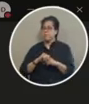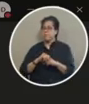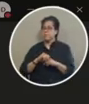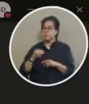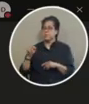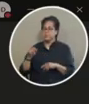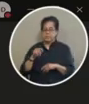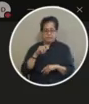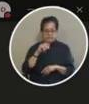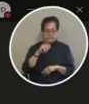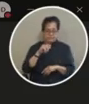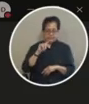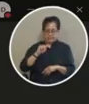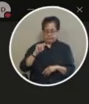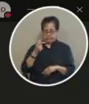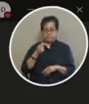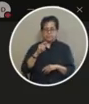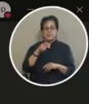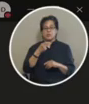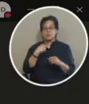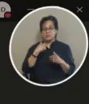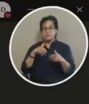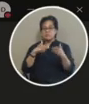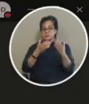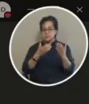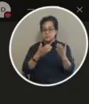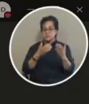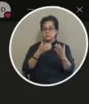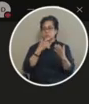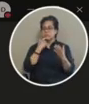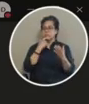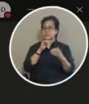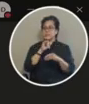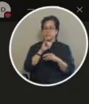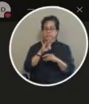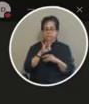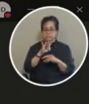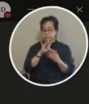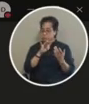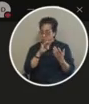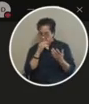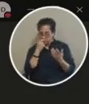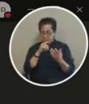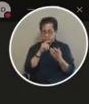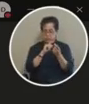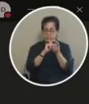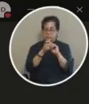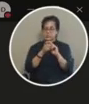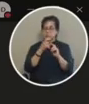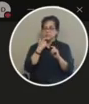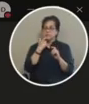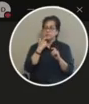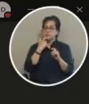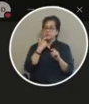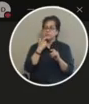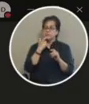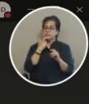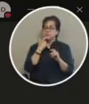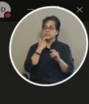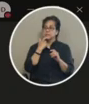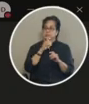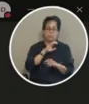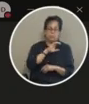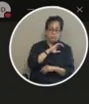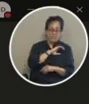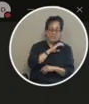The only suggestion I would make on that is if you wouldn't mind adjusting that to say police